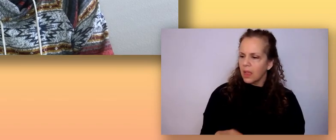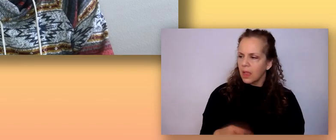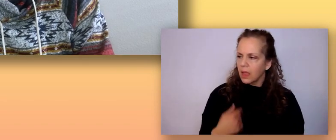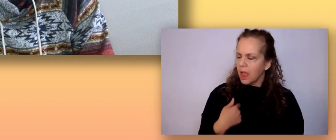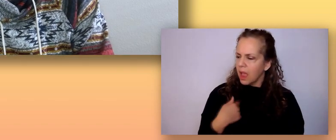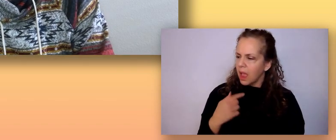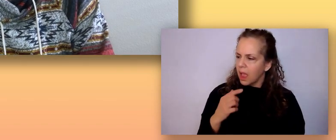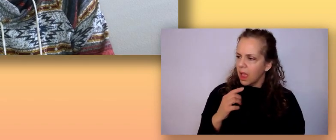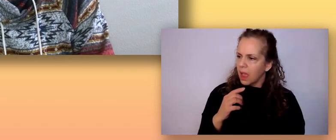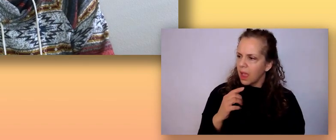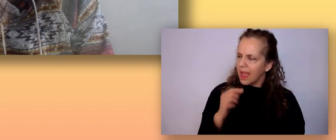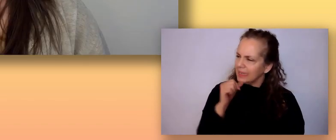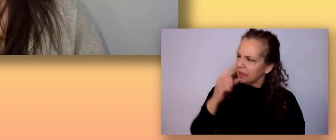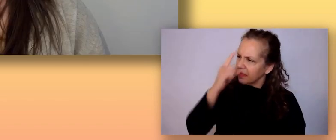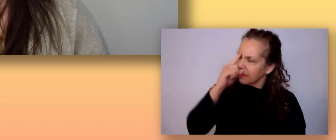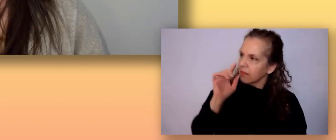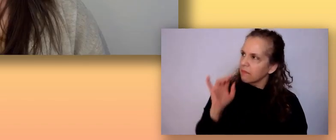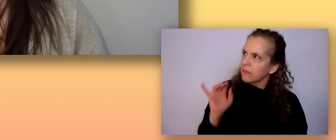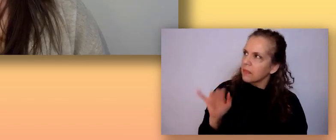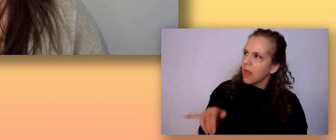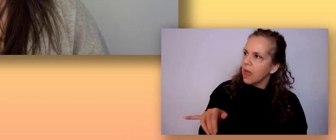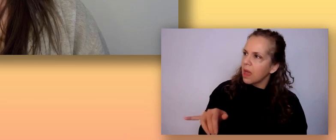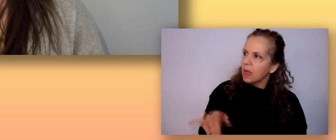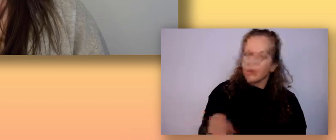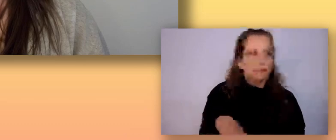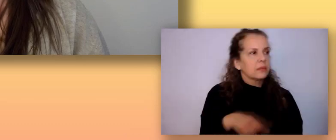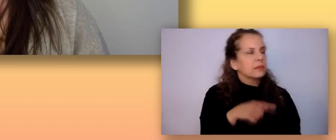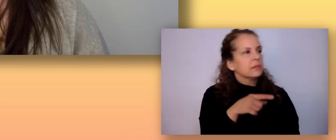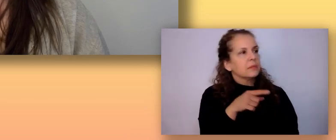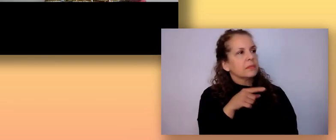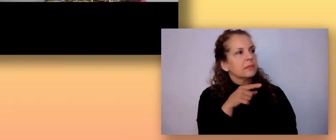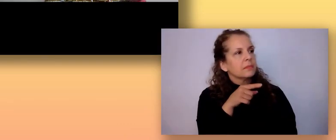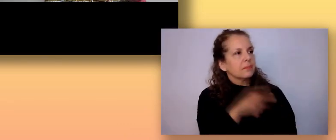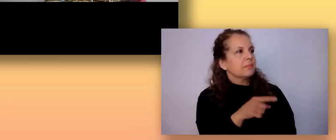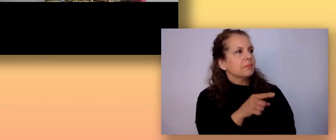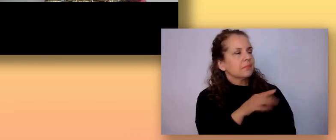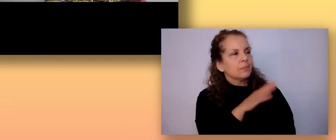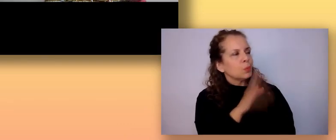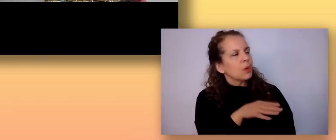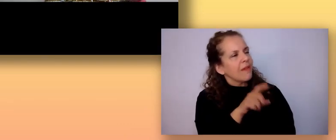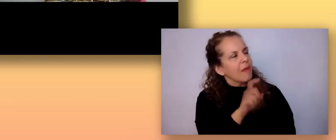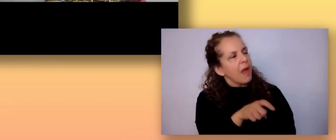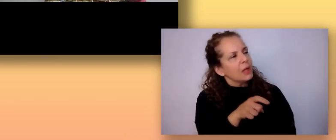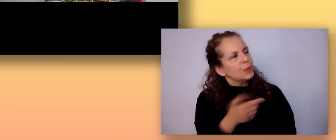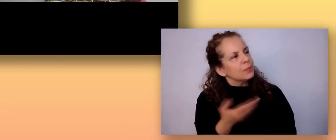I never thought about it that way. You've never had to.